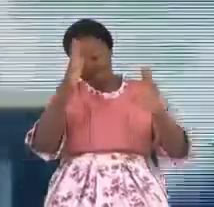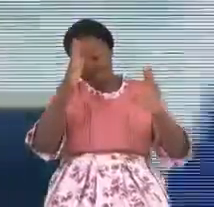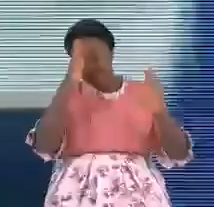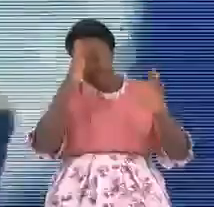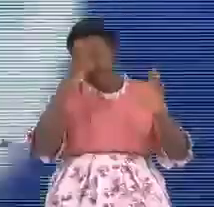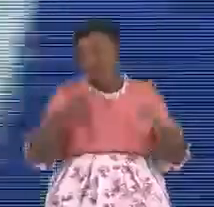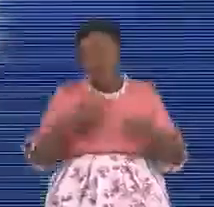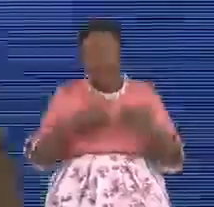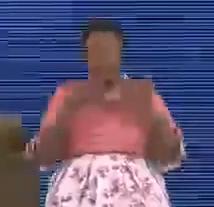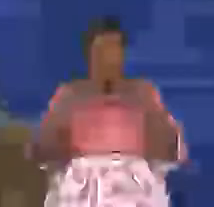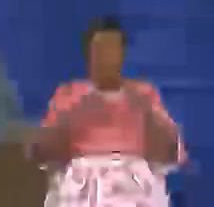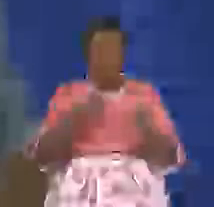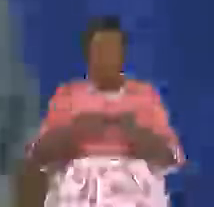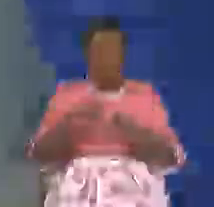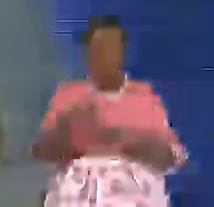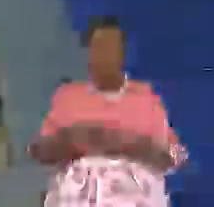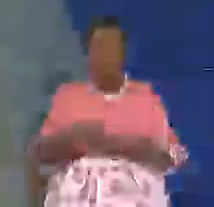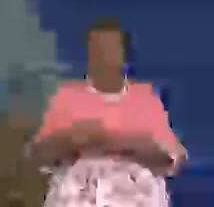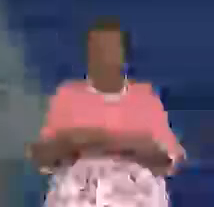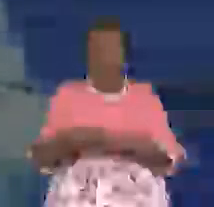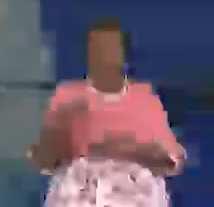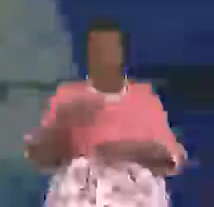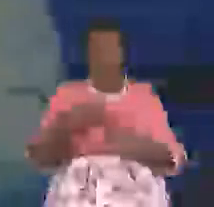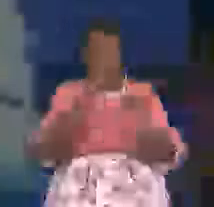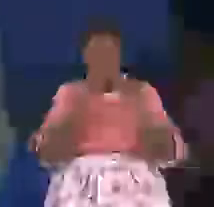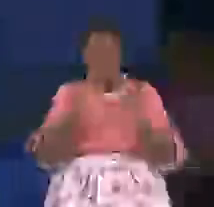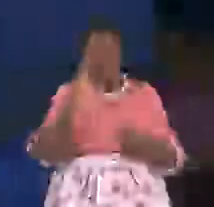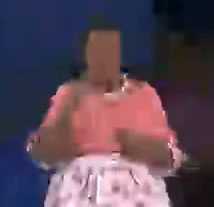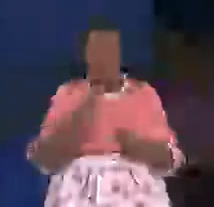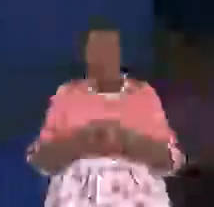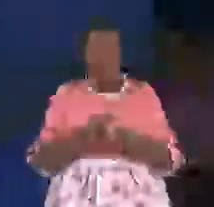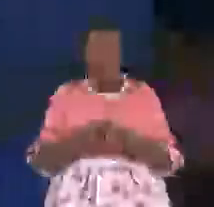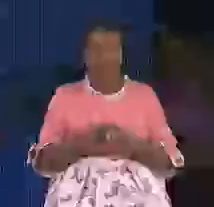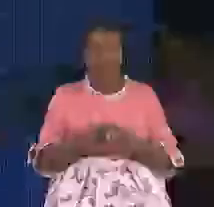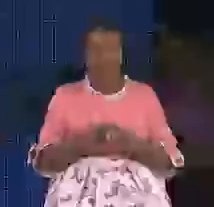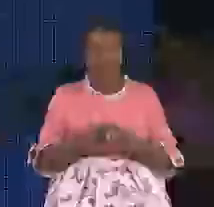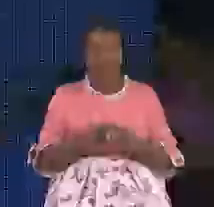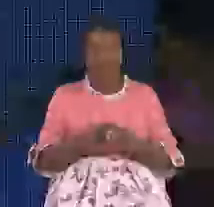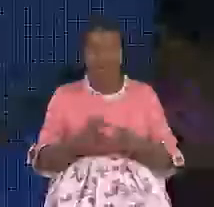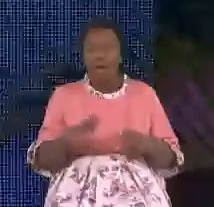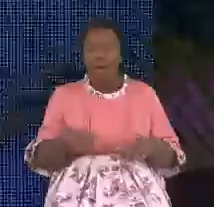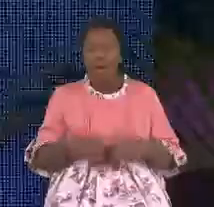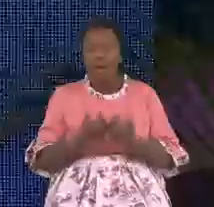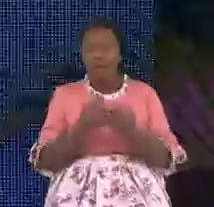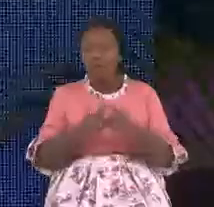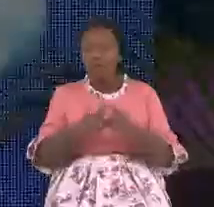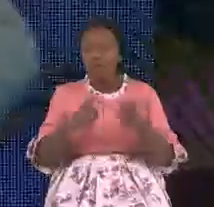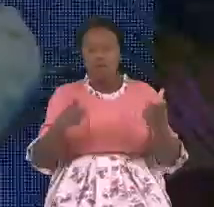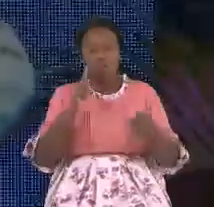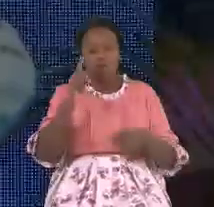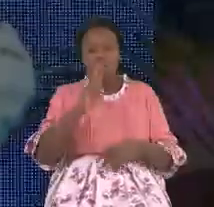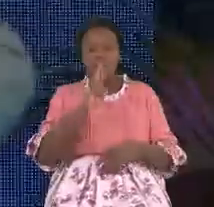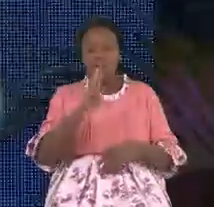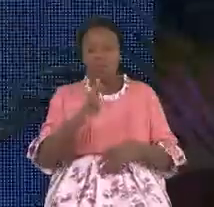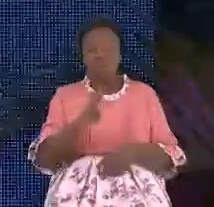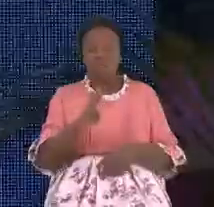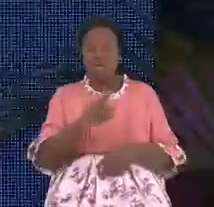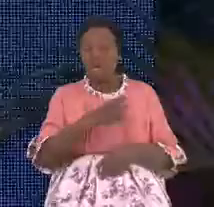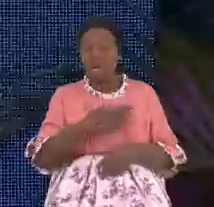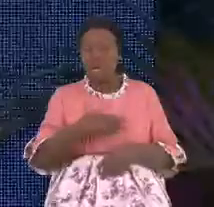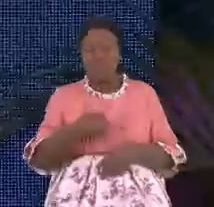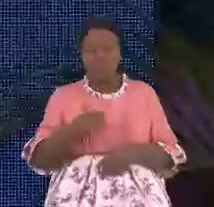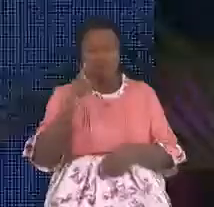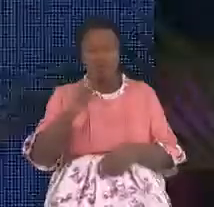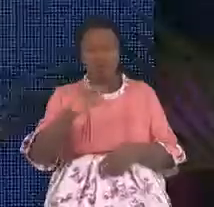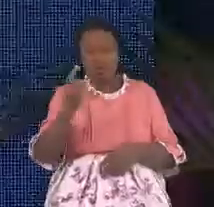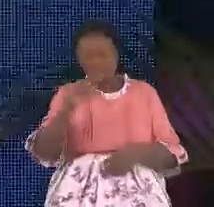you tonight. We bless your name. How great you are. And your only begotten